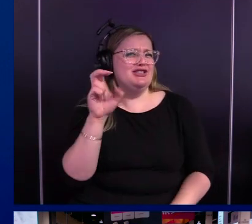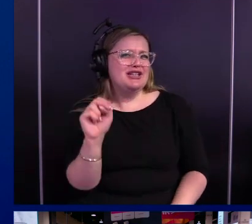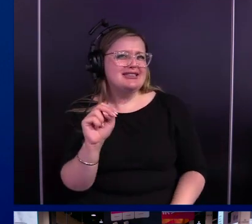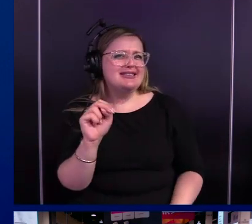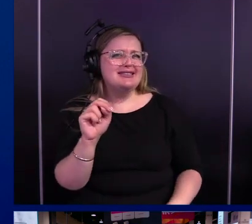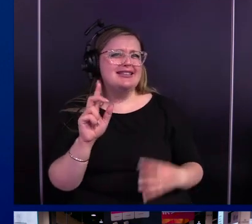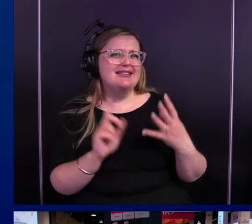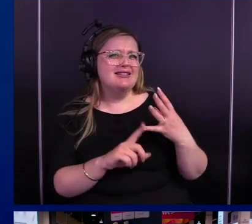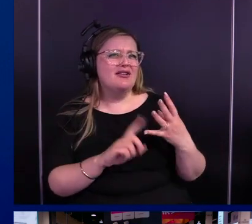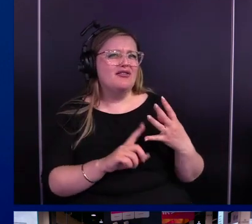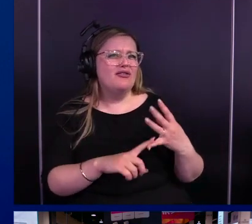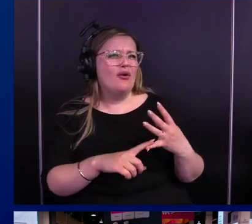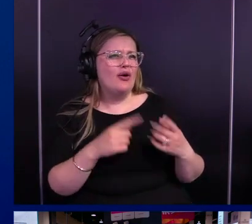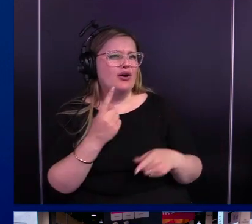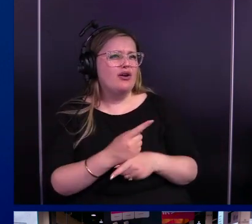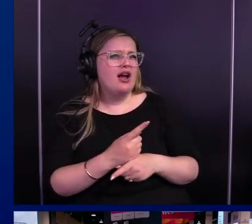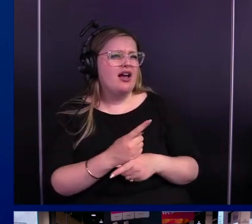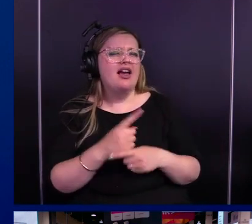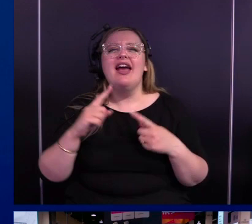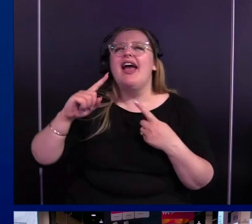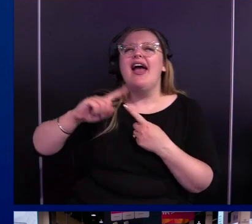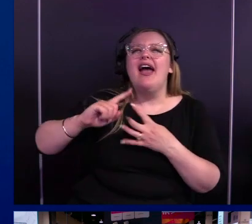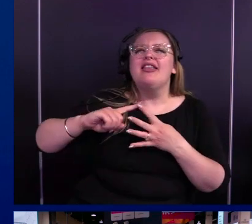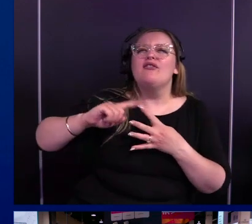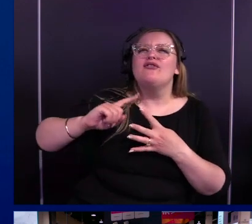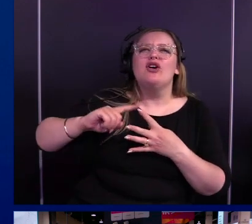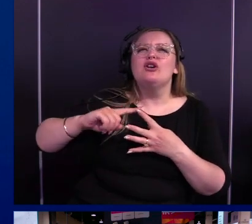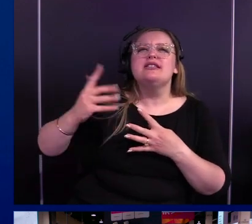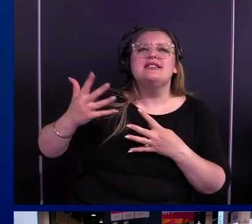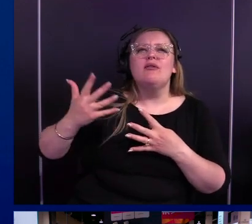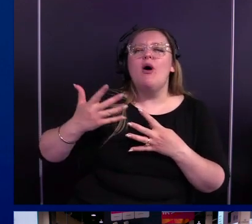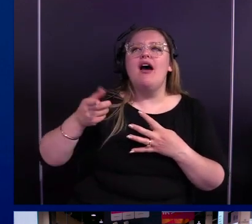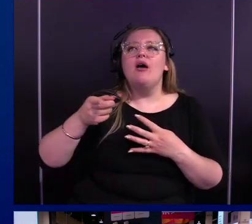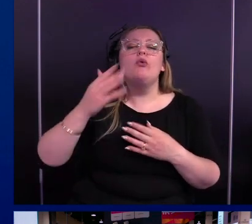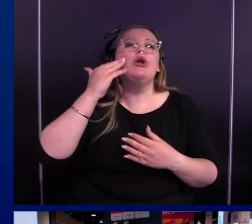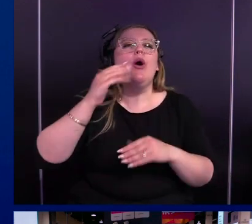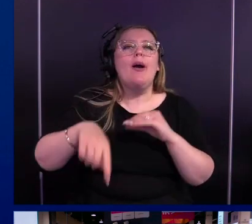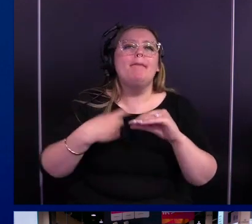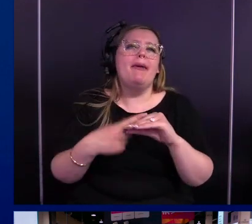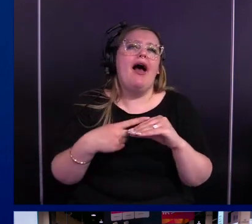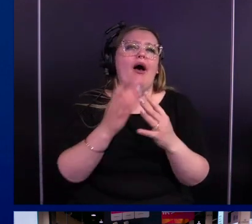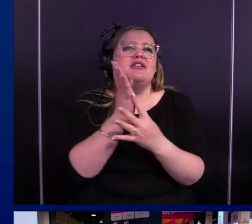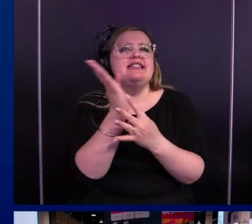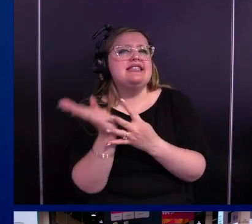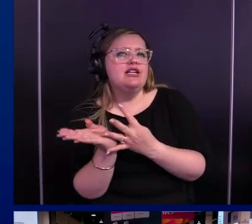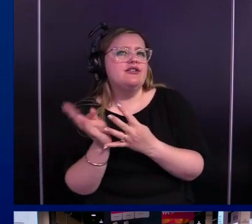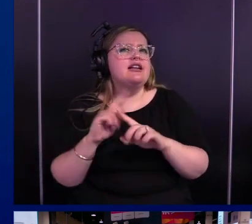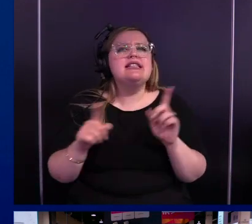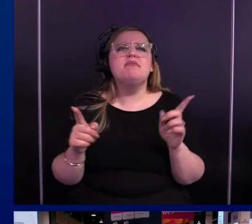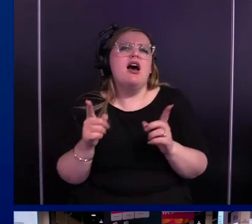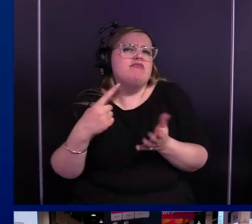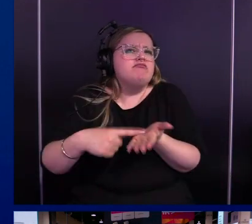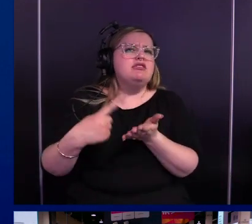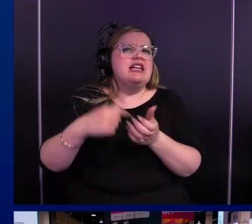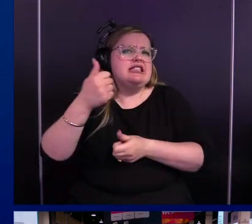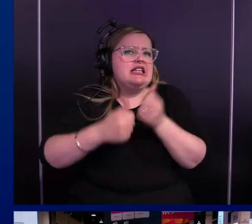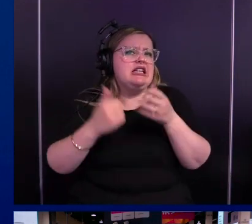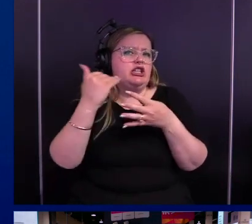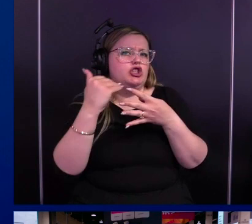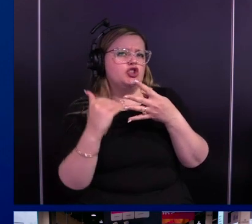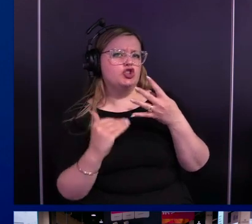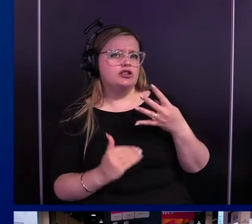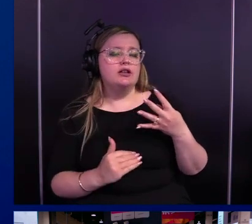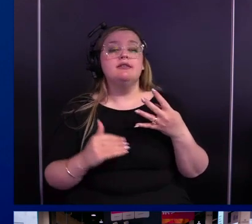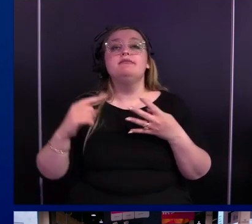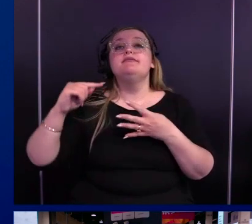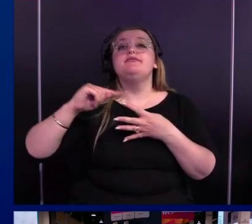Yep, Justin. So, good. So what was episode one about? So we know about the series, but let's talk through each episode for a few minutes. Yeah, so episode one,